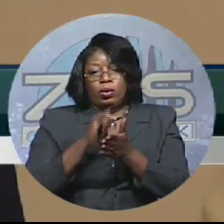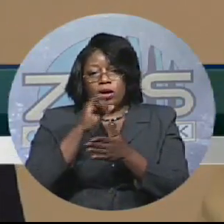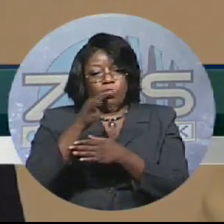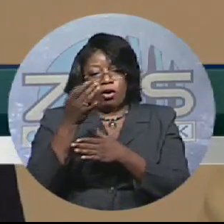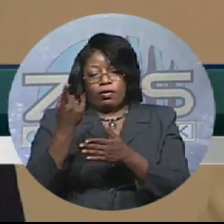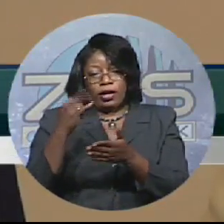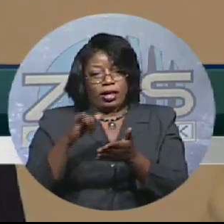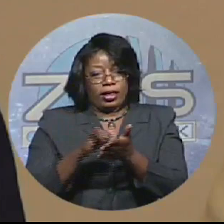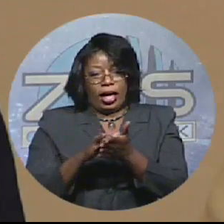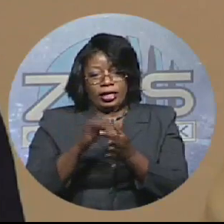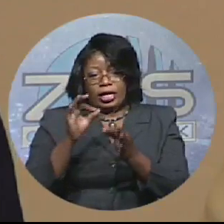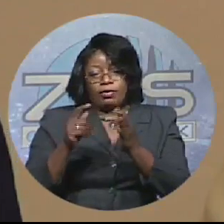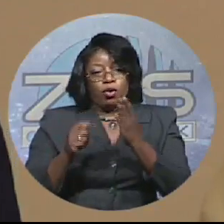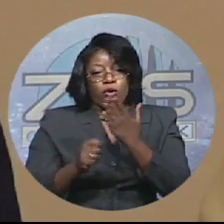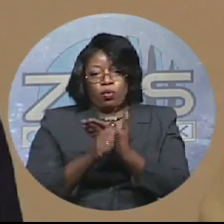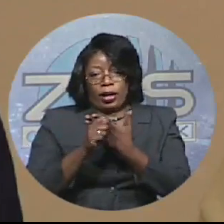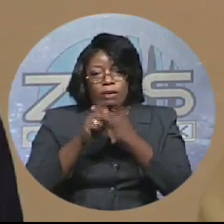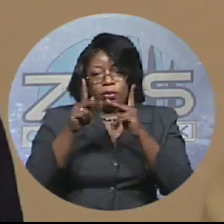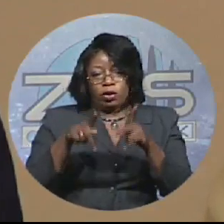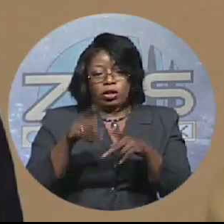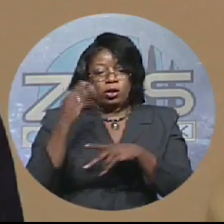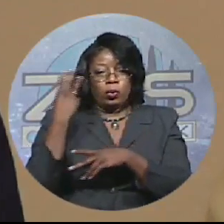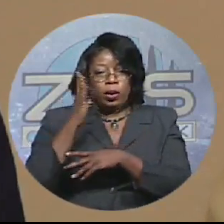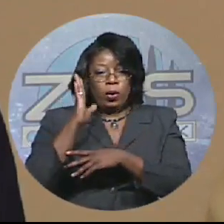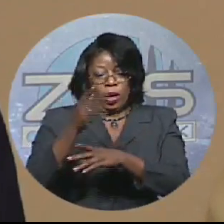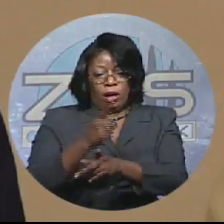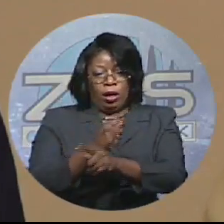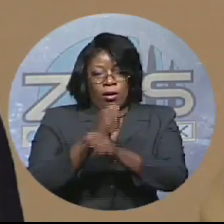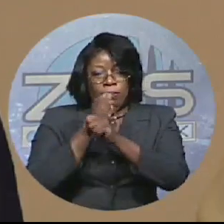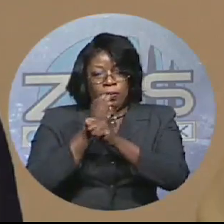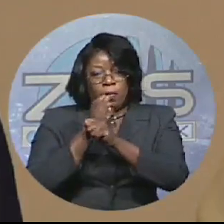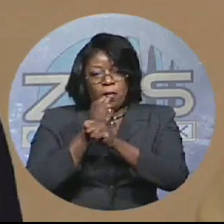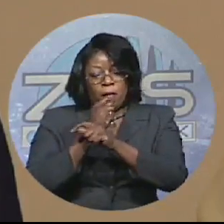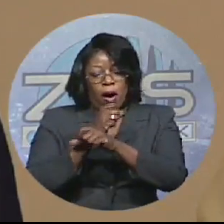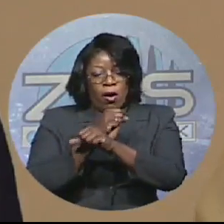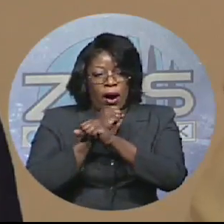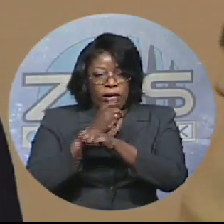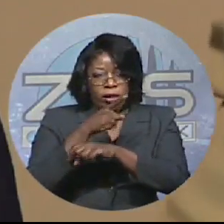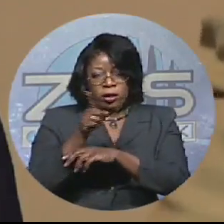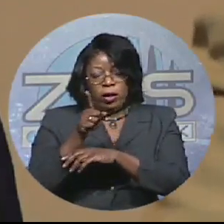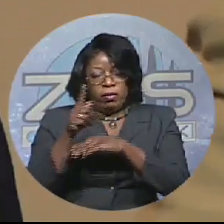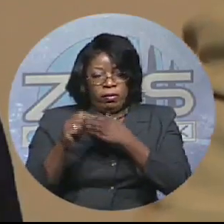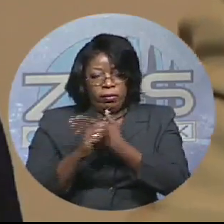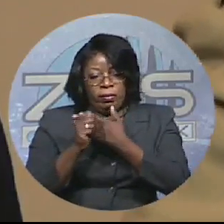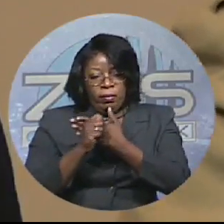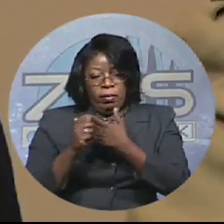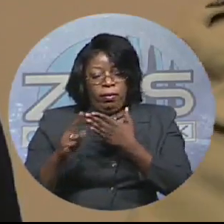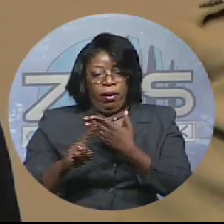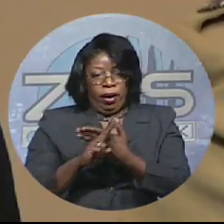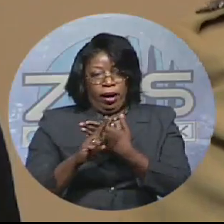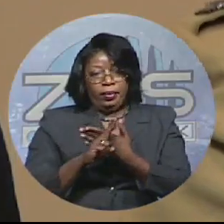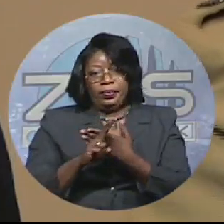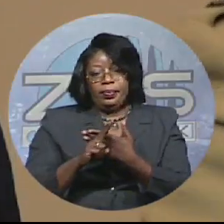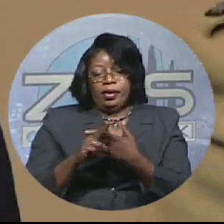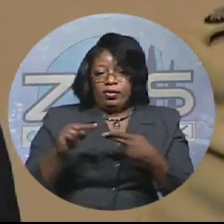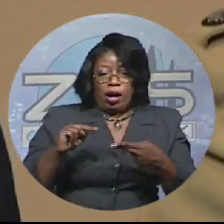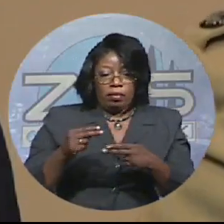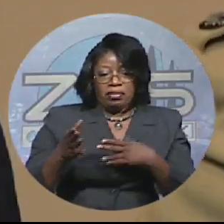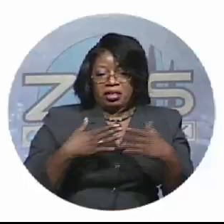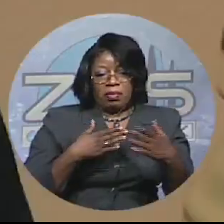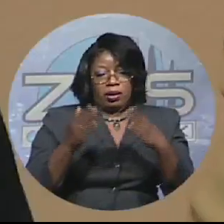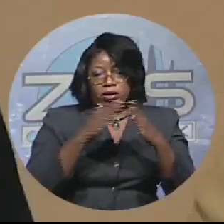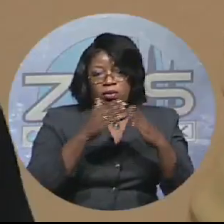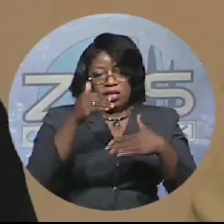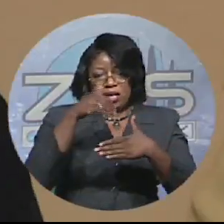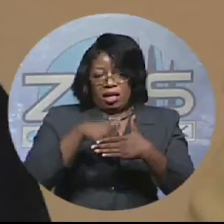that. If you threaten people, we're going to arrest you and charge you for threats of harm, threats of death. And whatever community you do it in, we're going to come